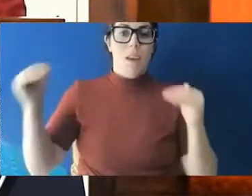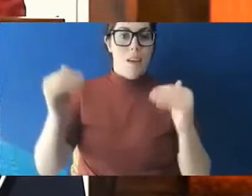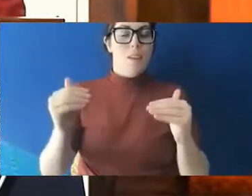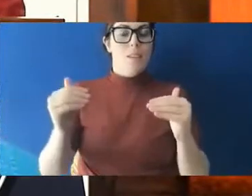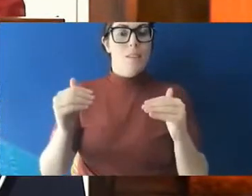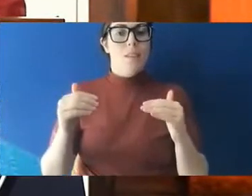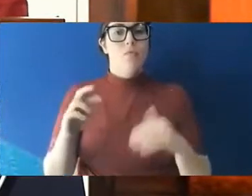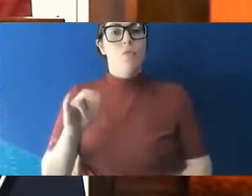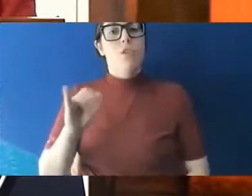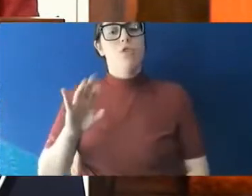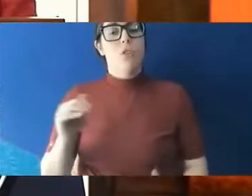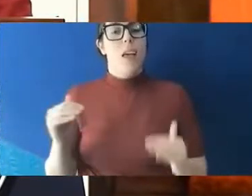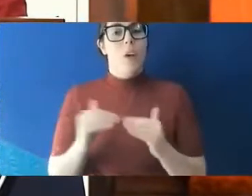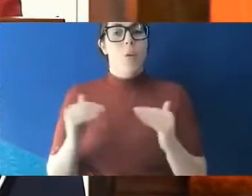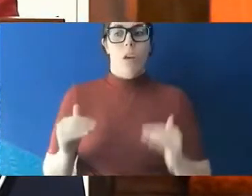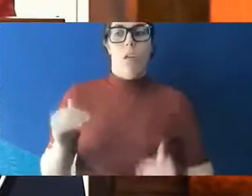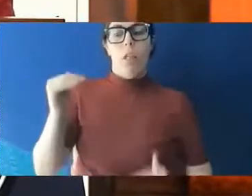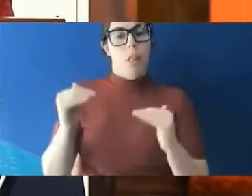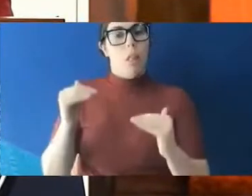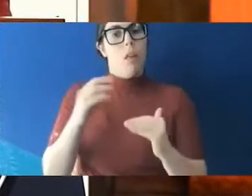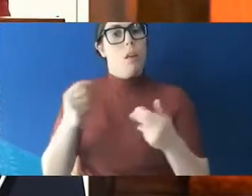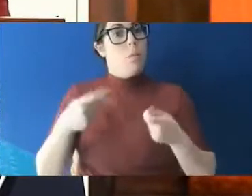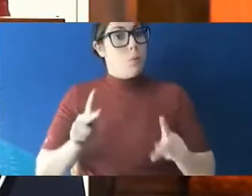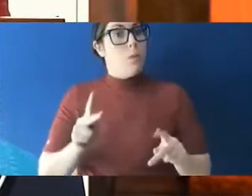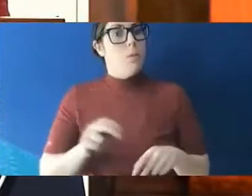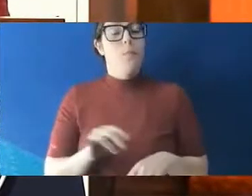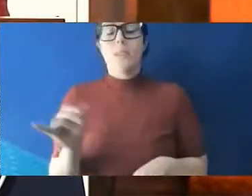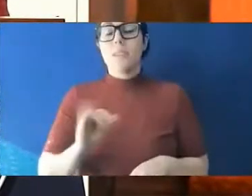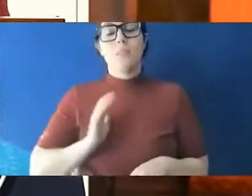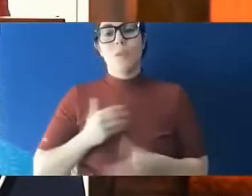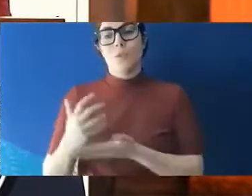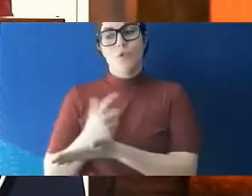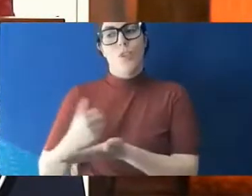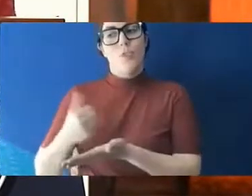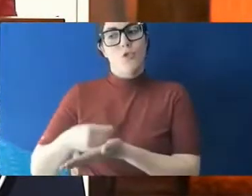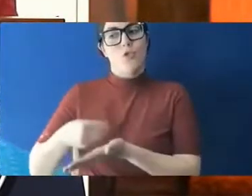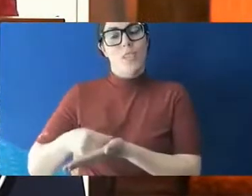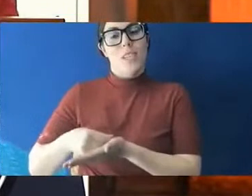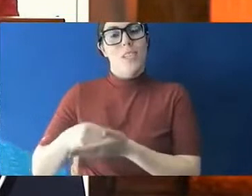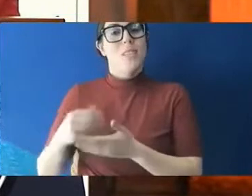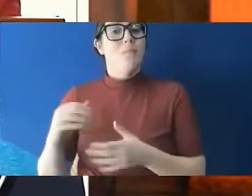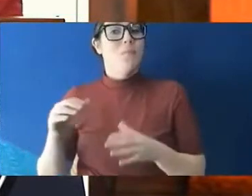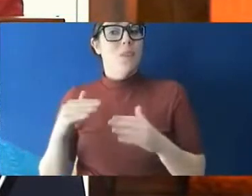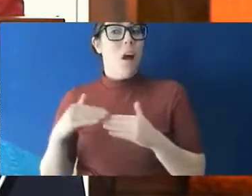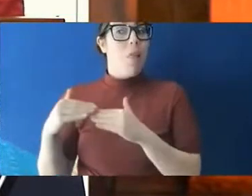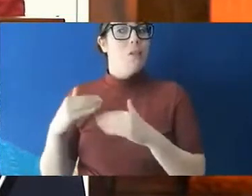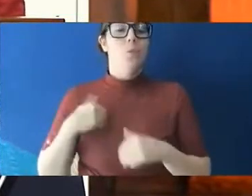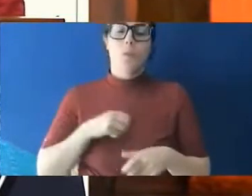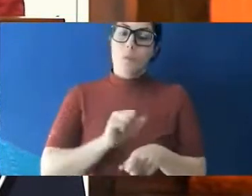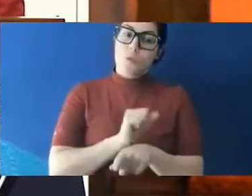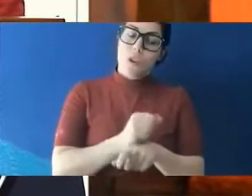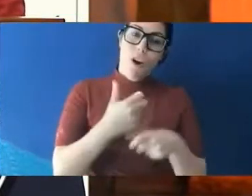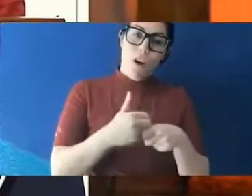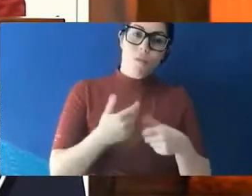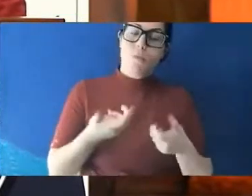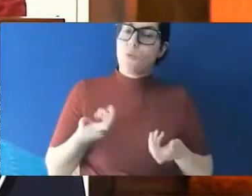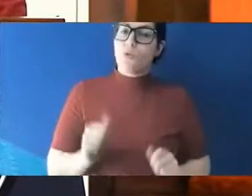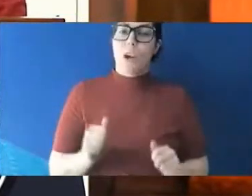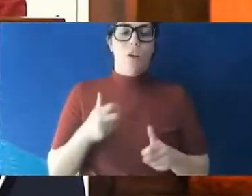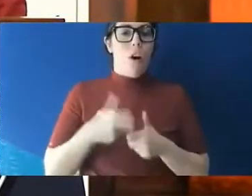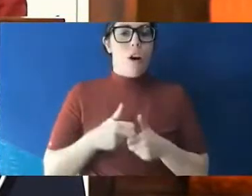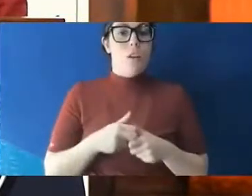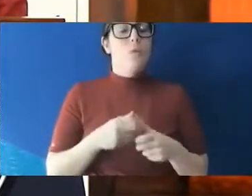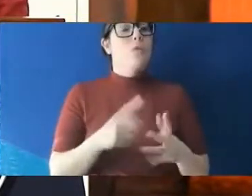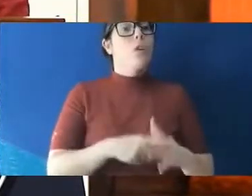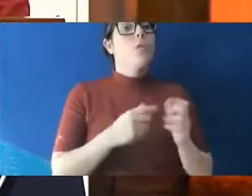opportunity. And just like our Treasury colleagues, we've been hard at work. We hit the ground running with the American